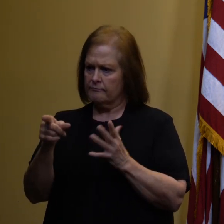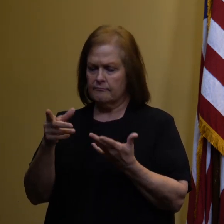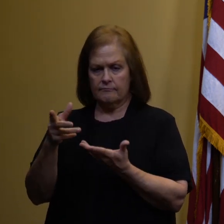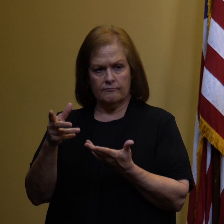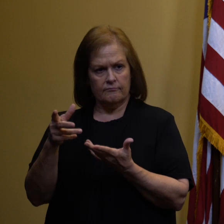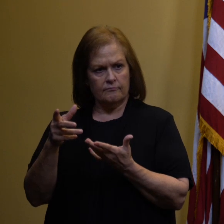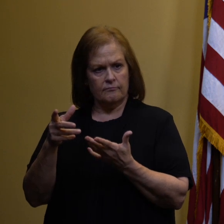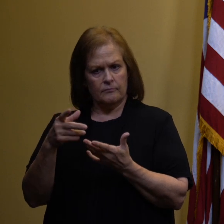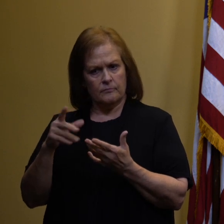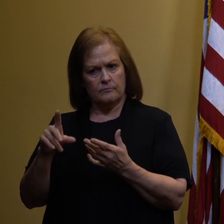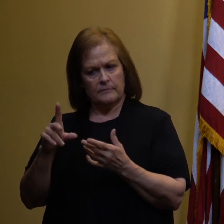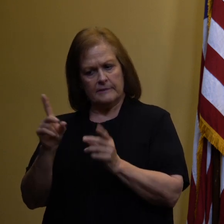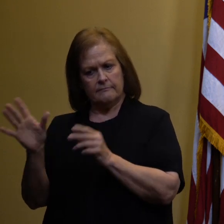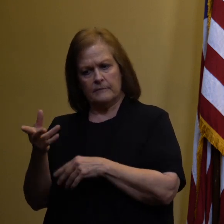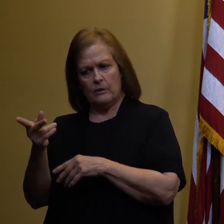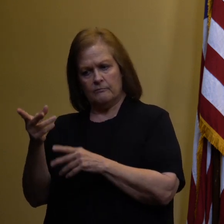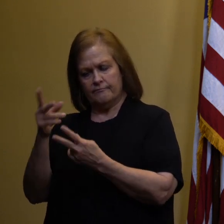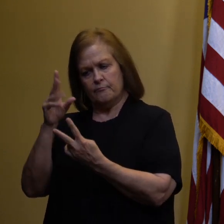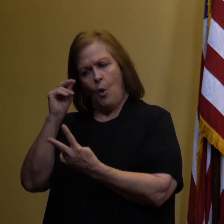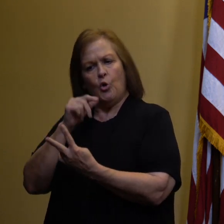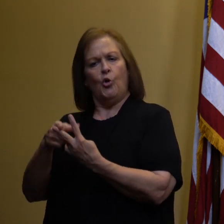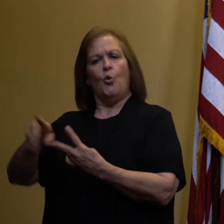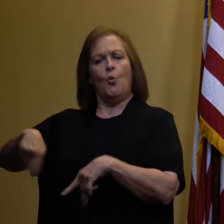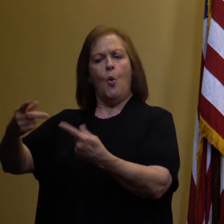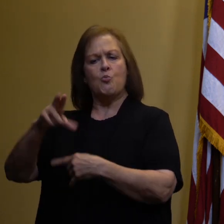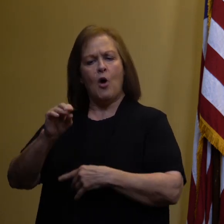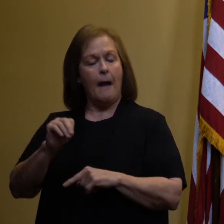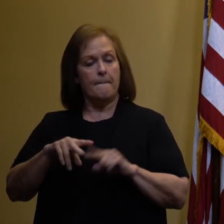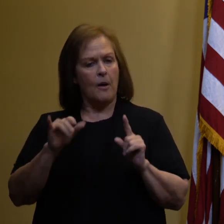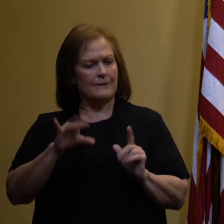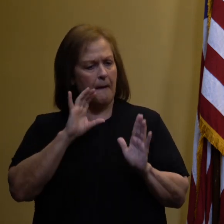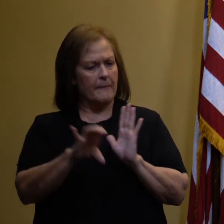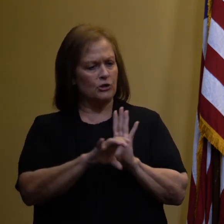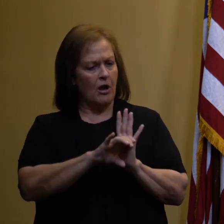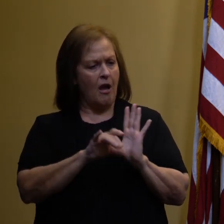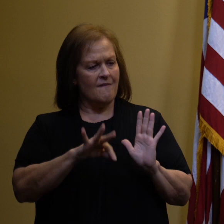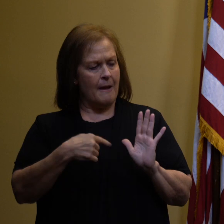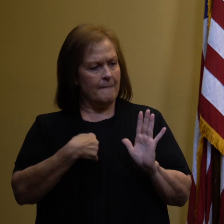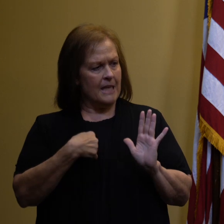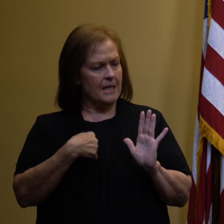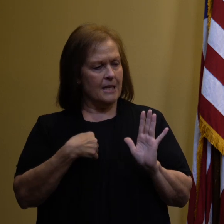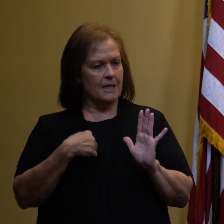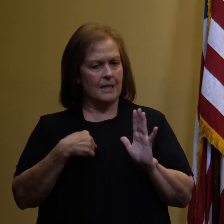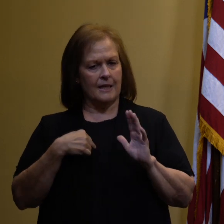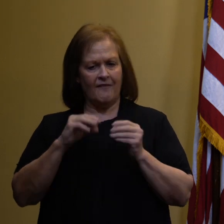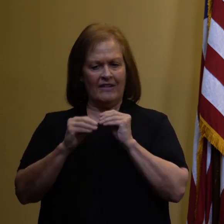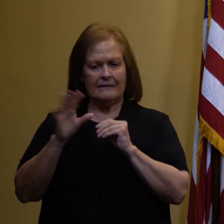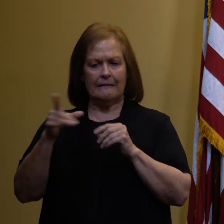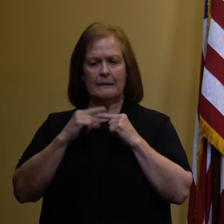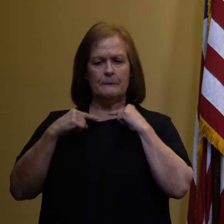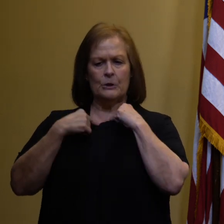the going to prom, because I was in the middle. But it was a picture of me putting his boutonniere